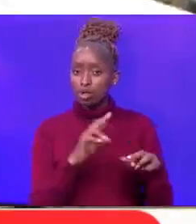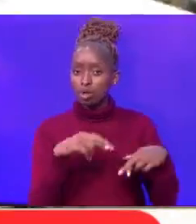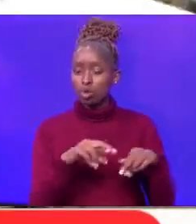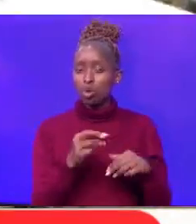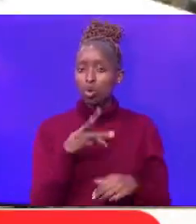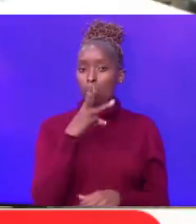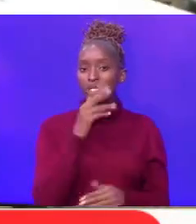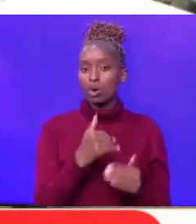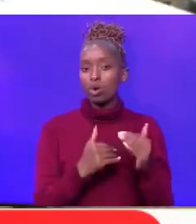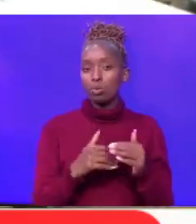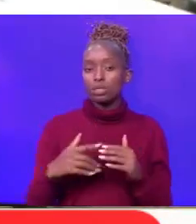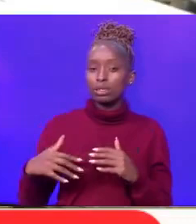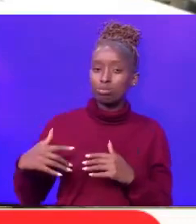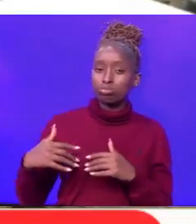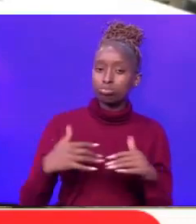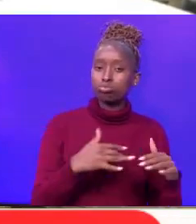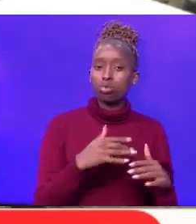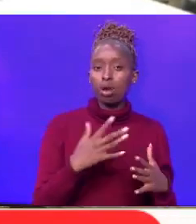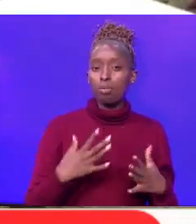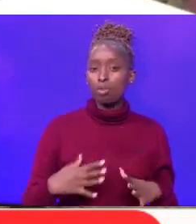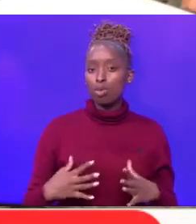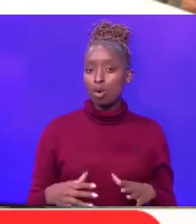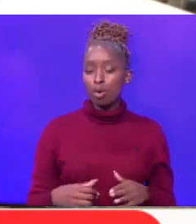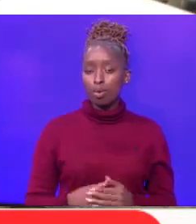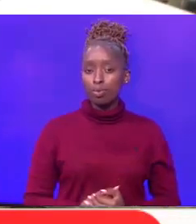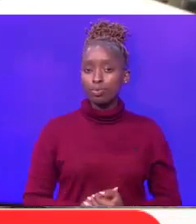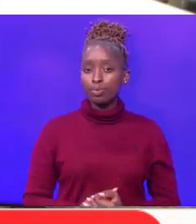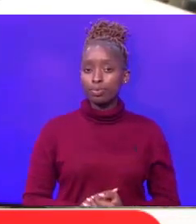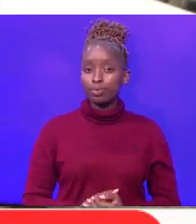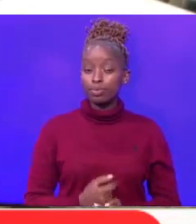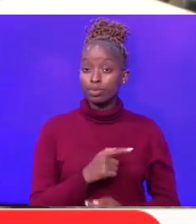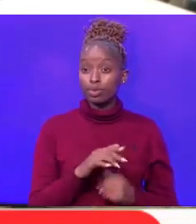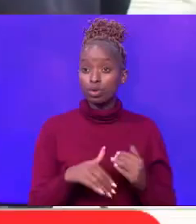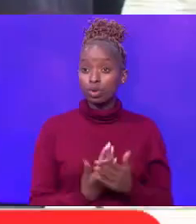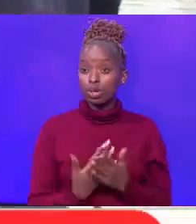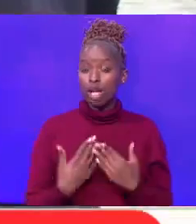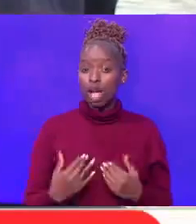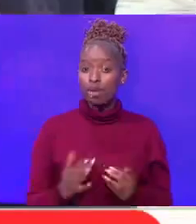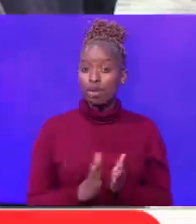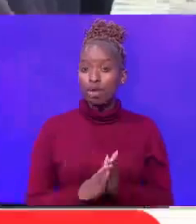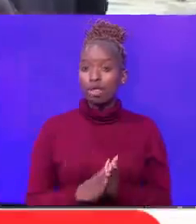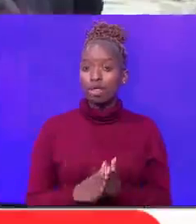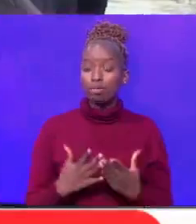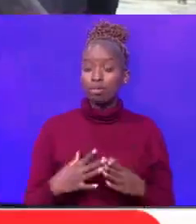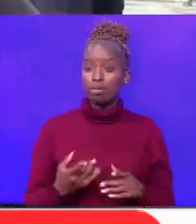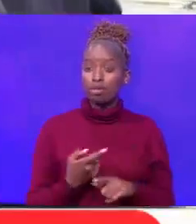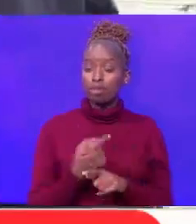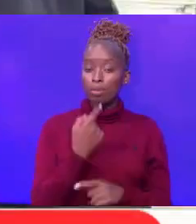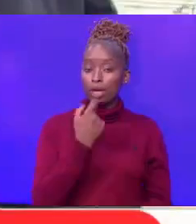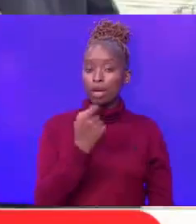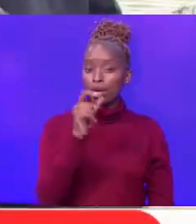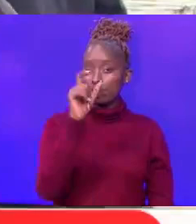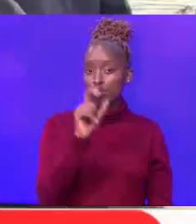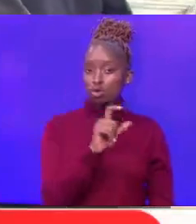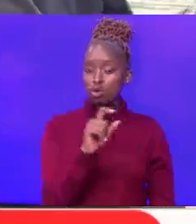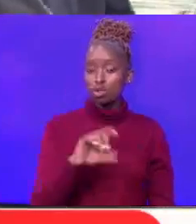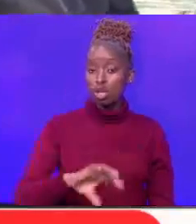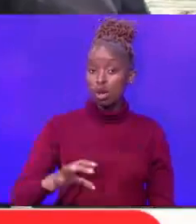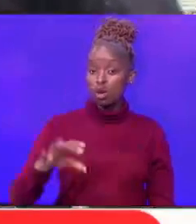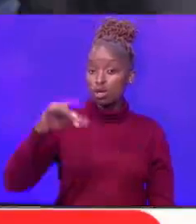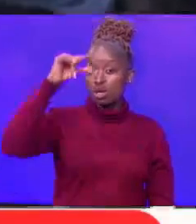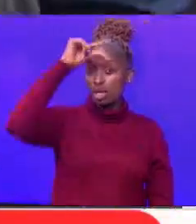A joint rescue mission is currently underway with teams from the Red Cross, the county government, and the national